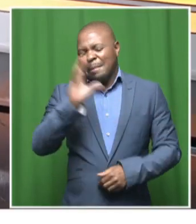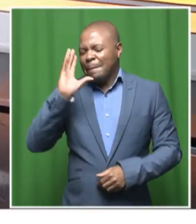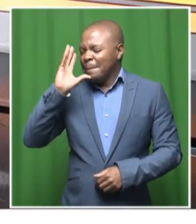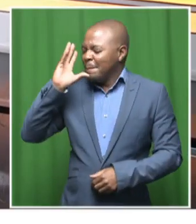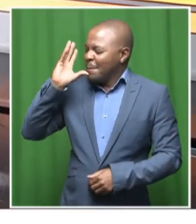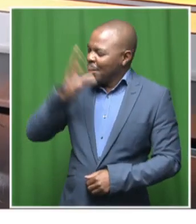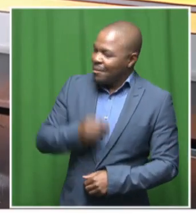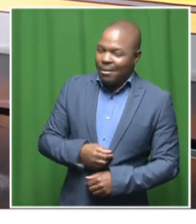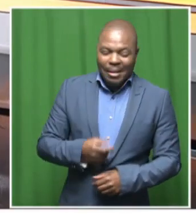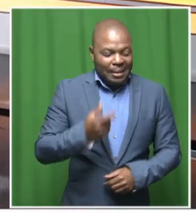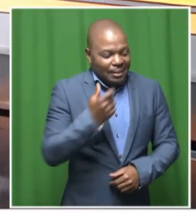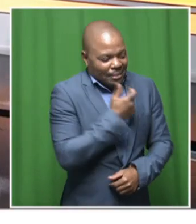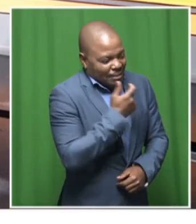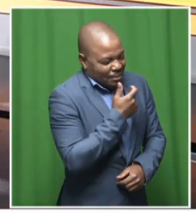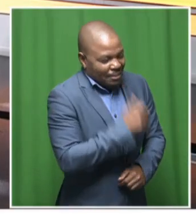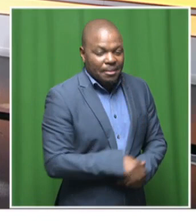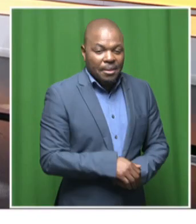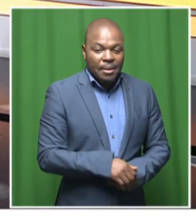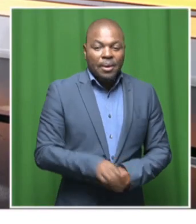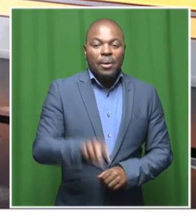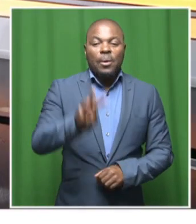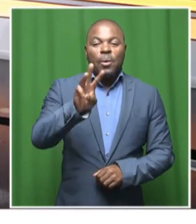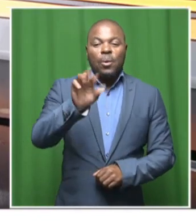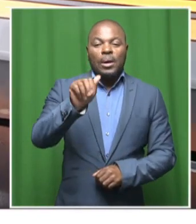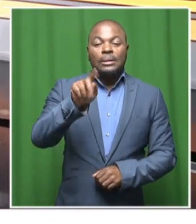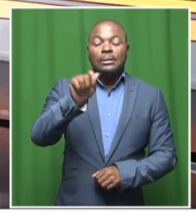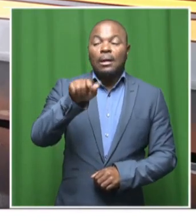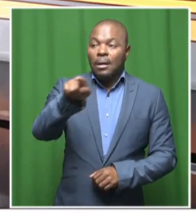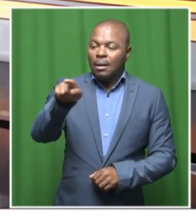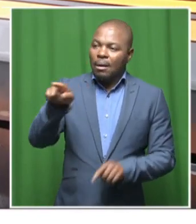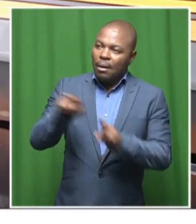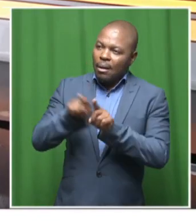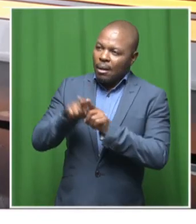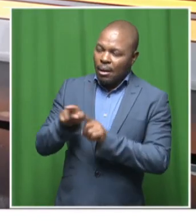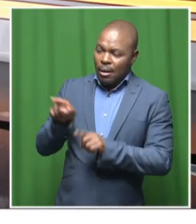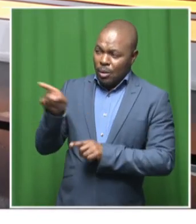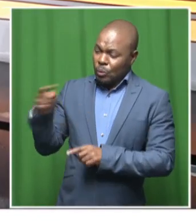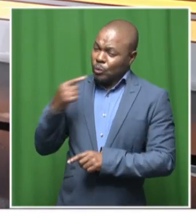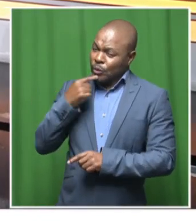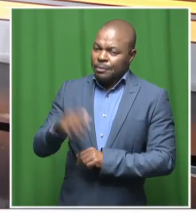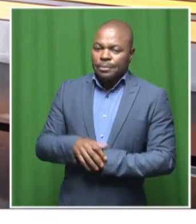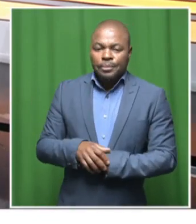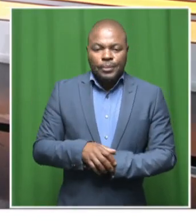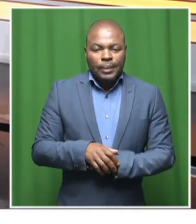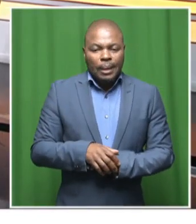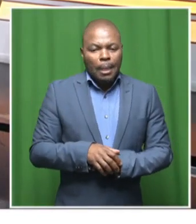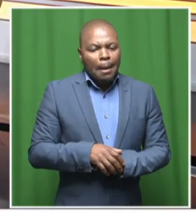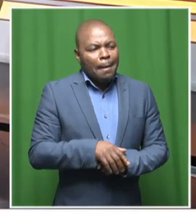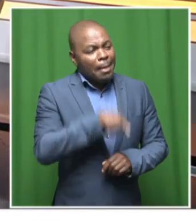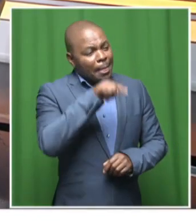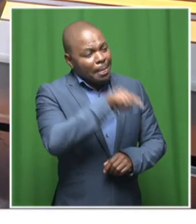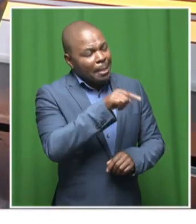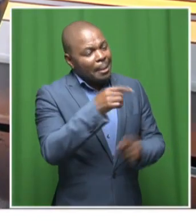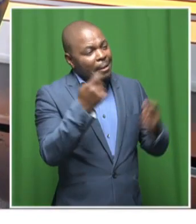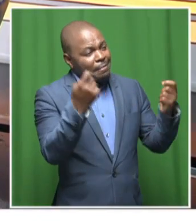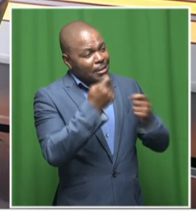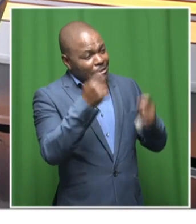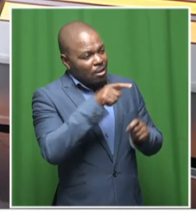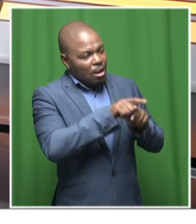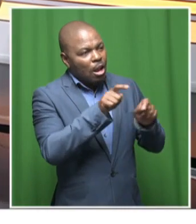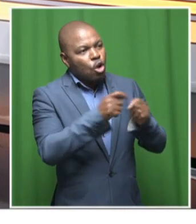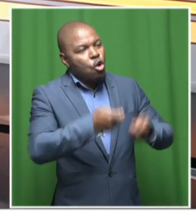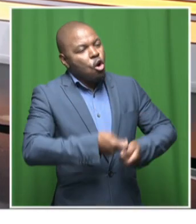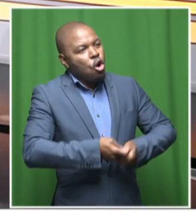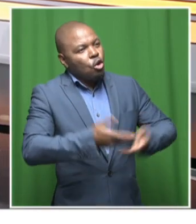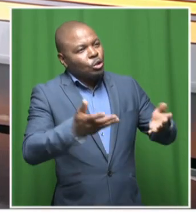Yeah. You know, Wanita, just picking up on what Selaelo is saying, this particular festival is a launching pad